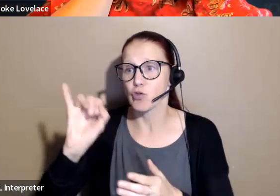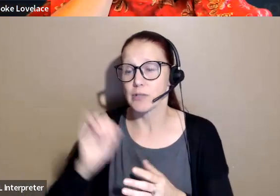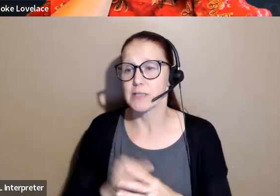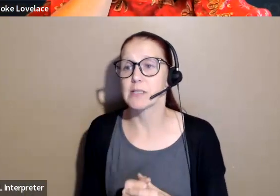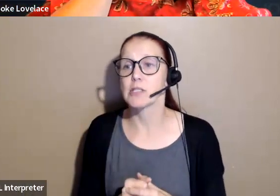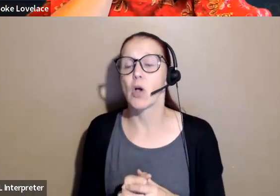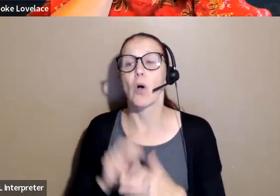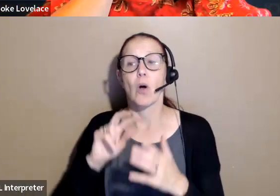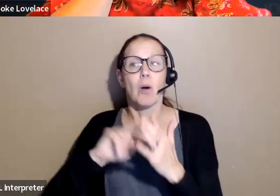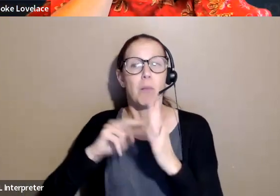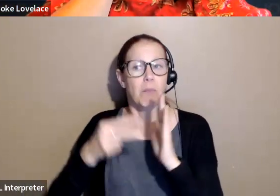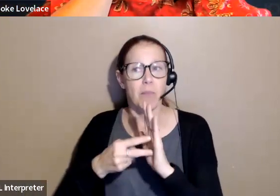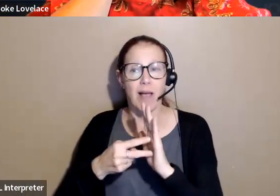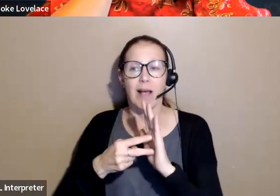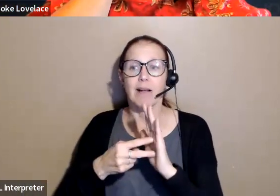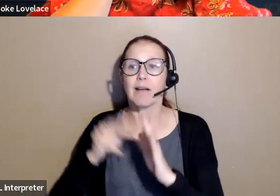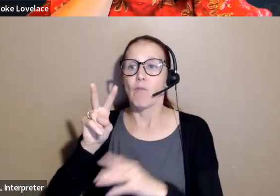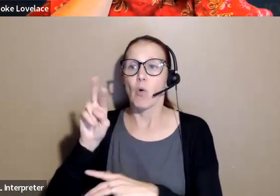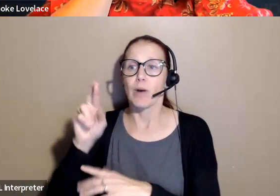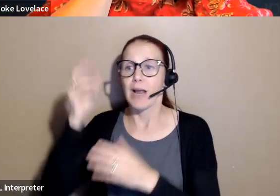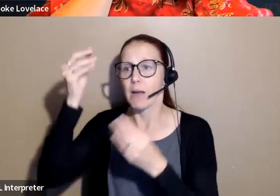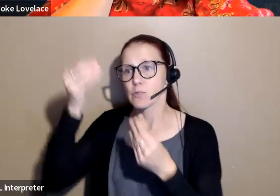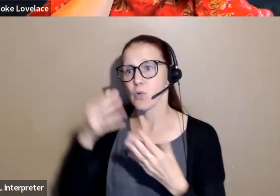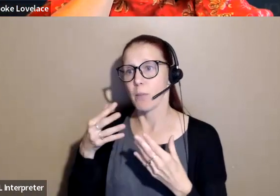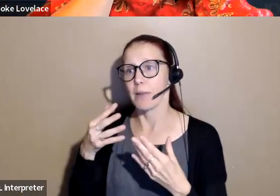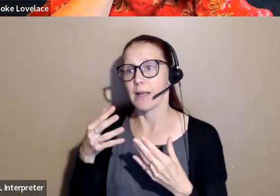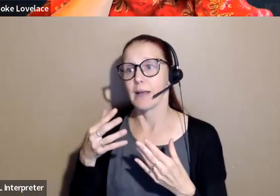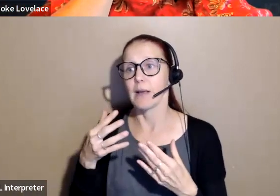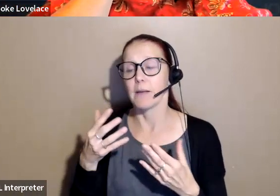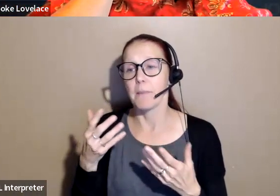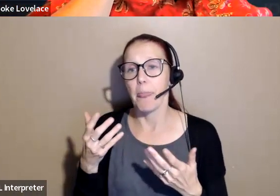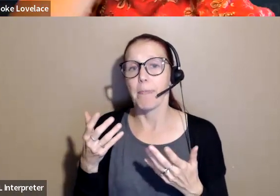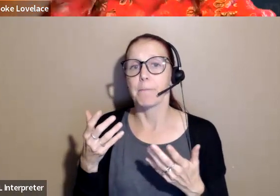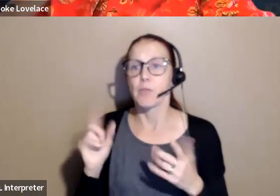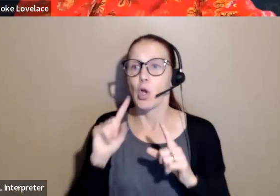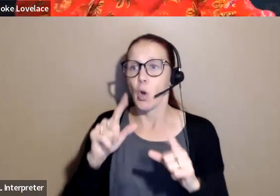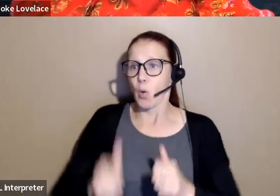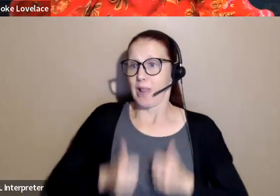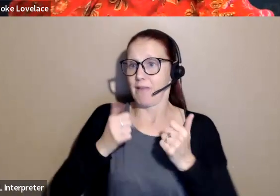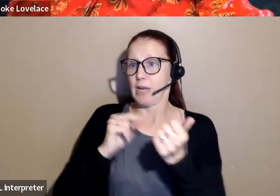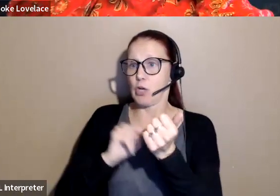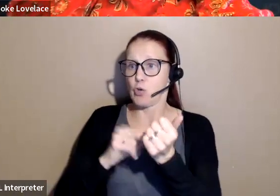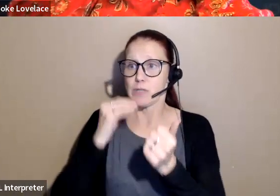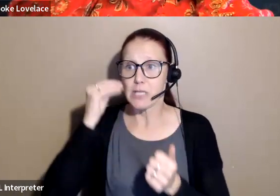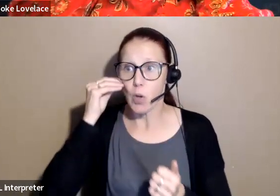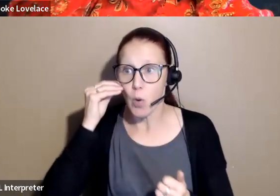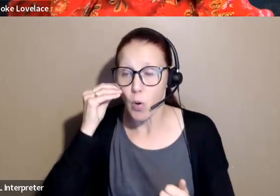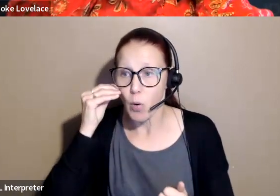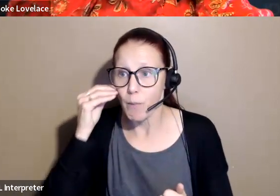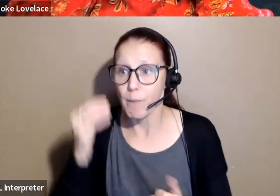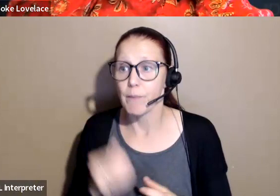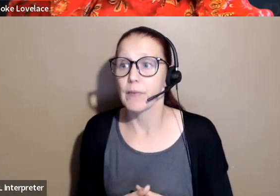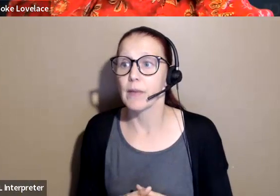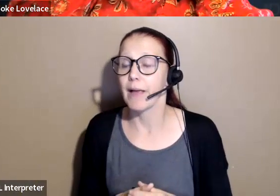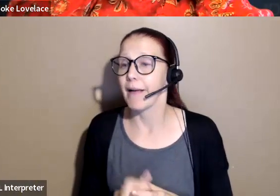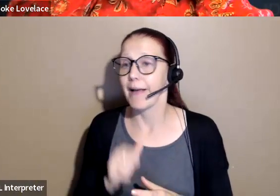So therefore, I was told by Wilk Rehab to go live in a nursing home and